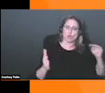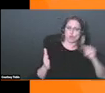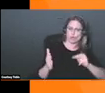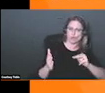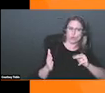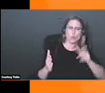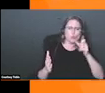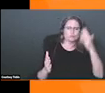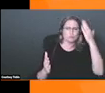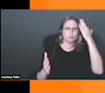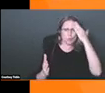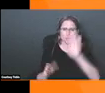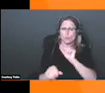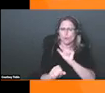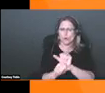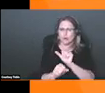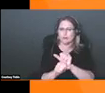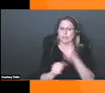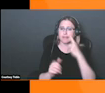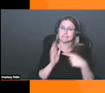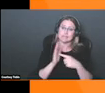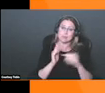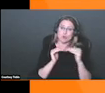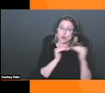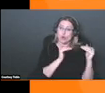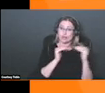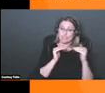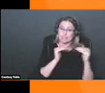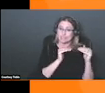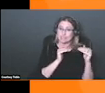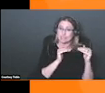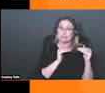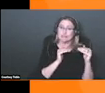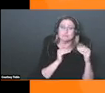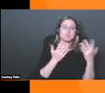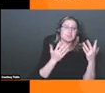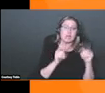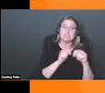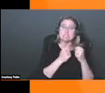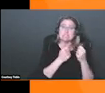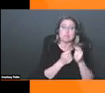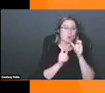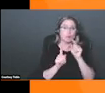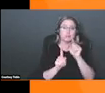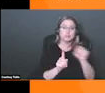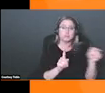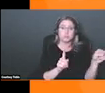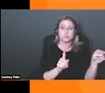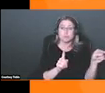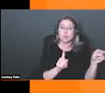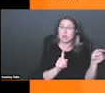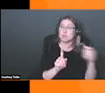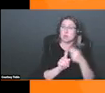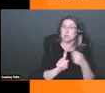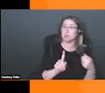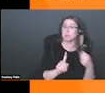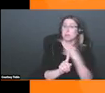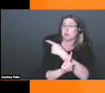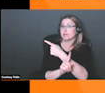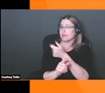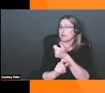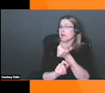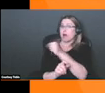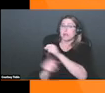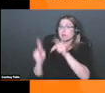really familiar with your work, perhaps a colleague, associate on your team, and then someone who's maybe not, just to see that, just